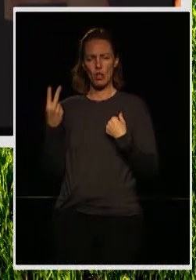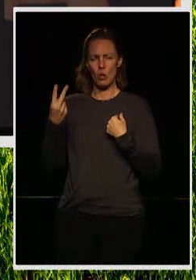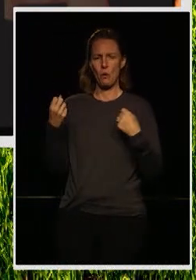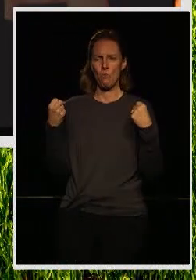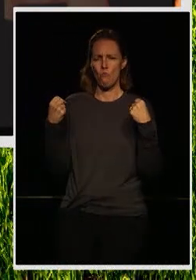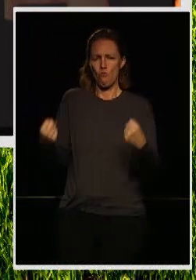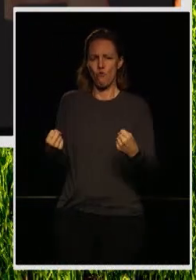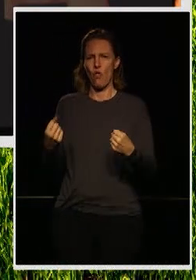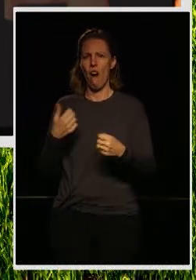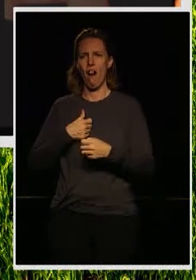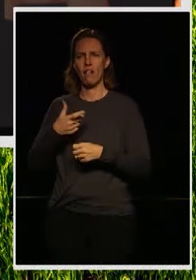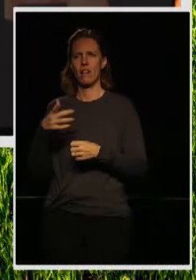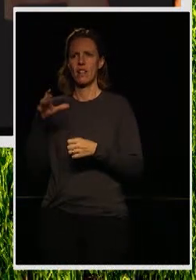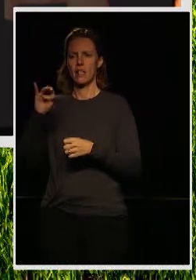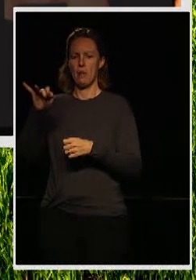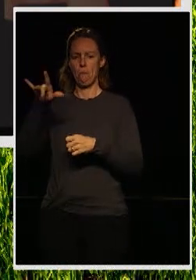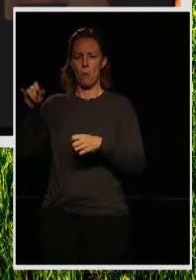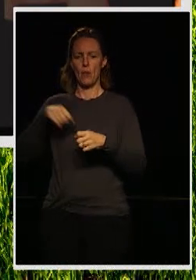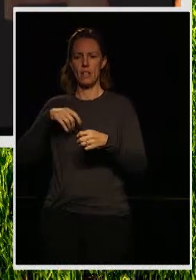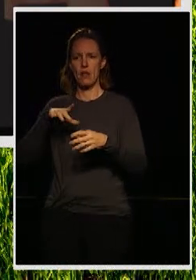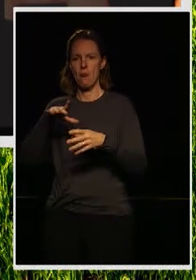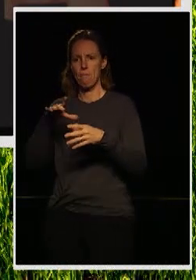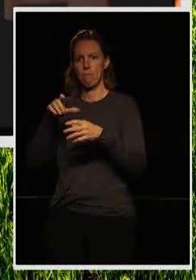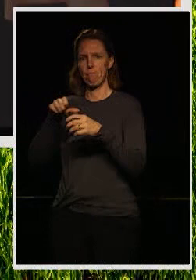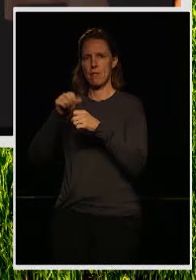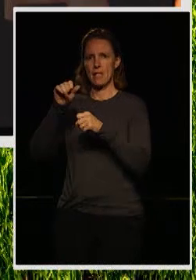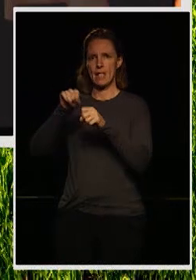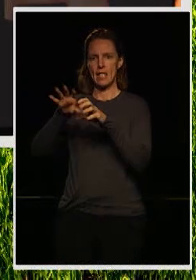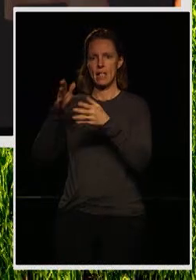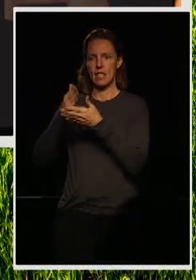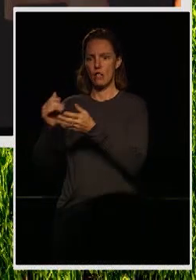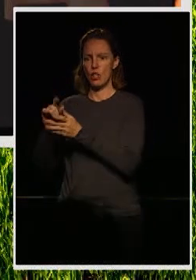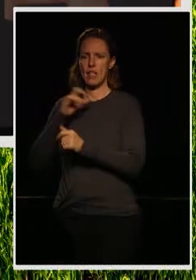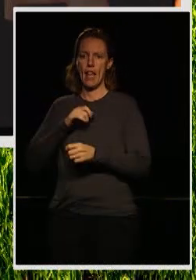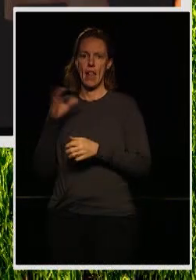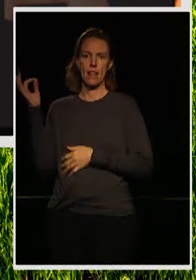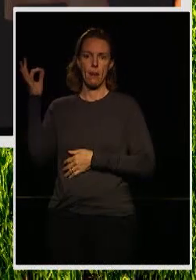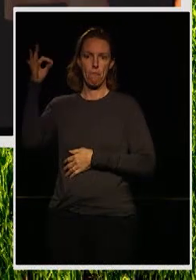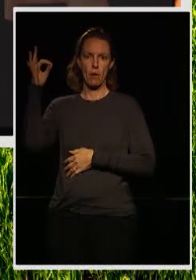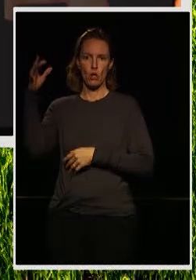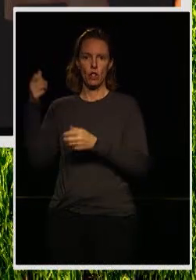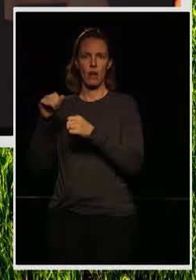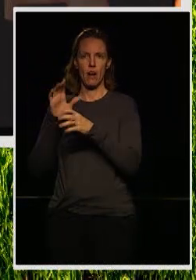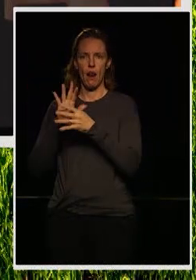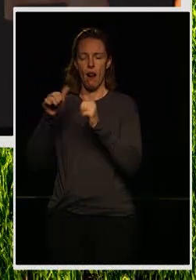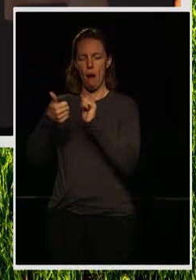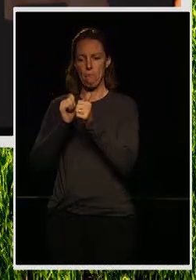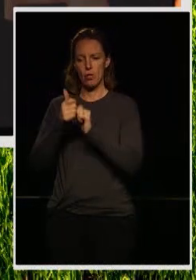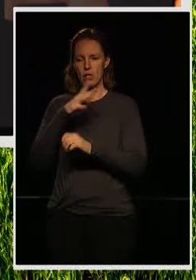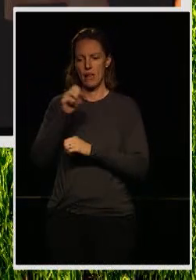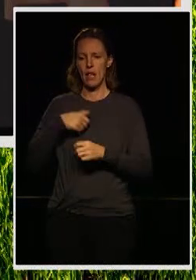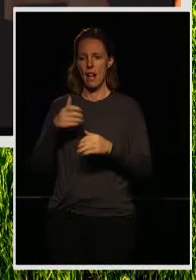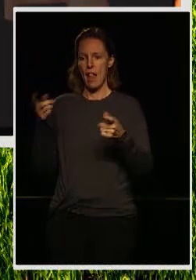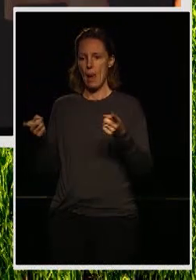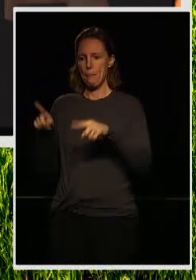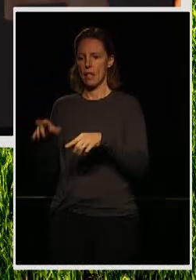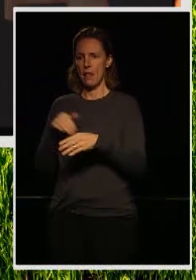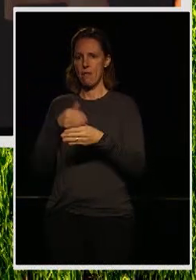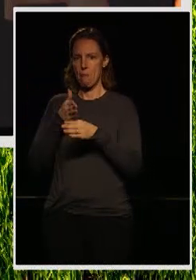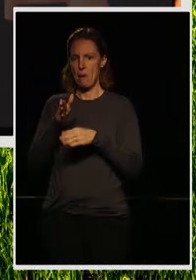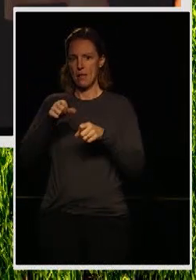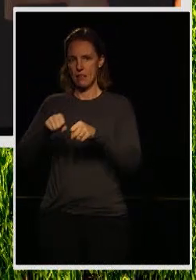provocative symposium sessions in addition to the pitch competition and ecosystem expo happening in the main stage lobby and carousel